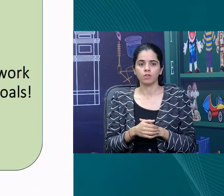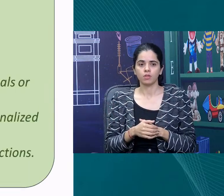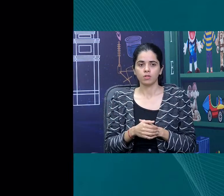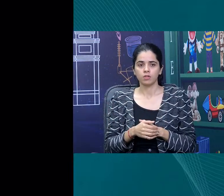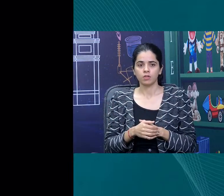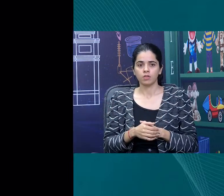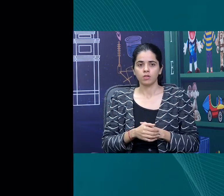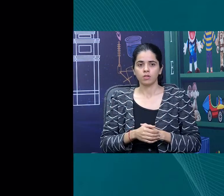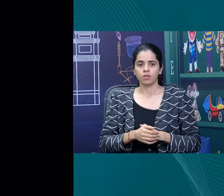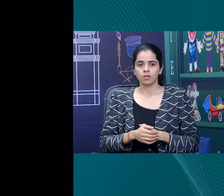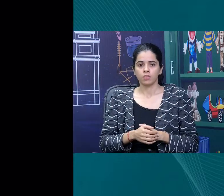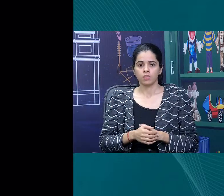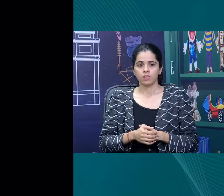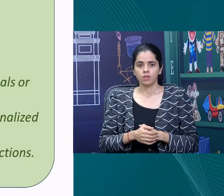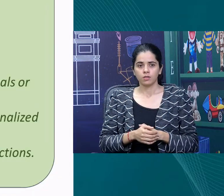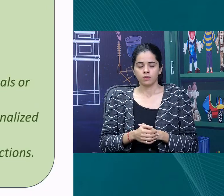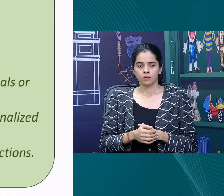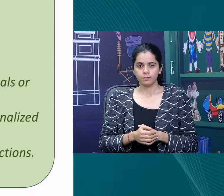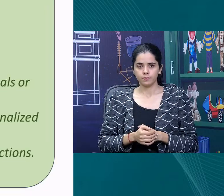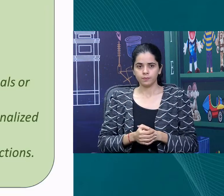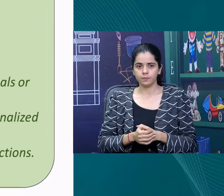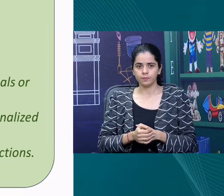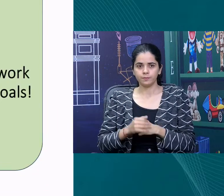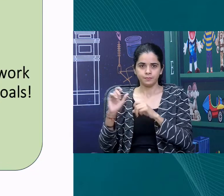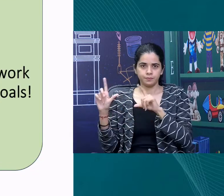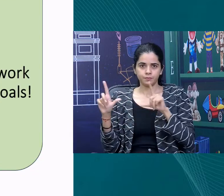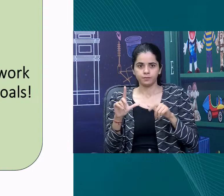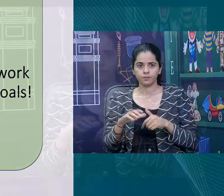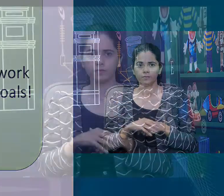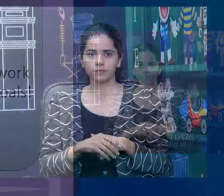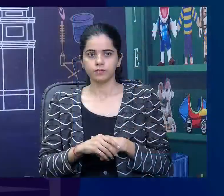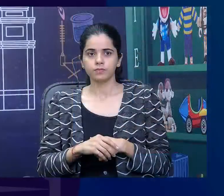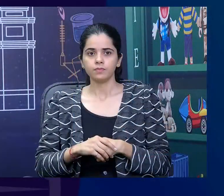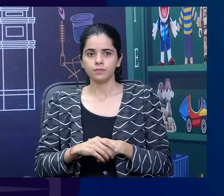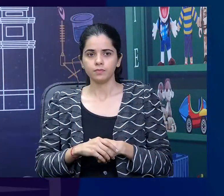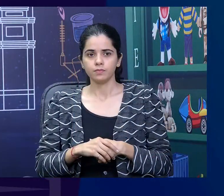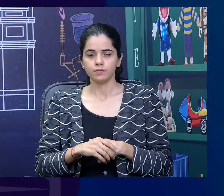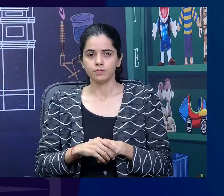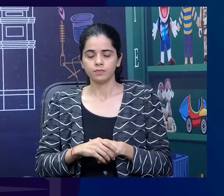Next slide. Yeah, sorry, before that.